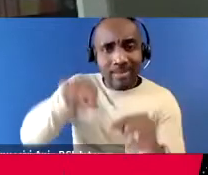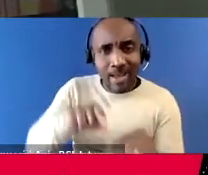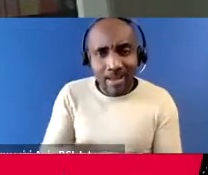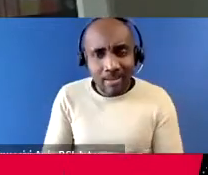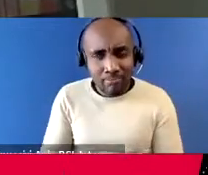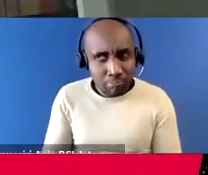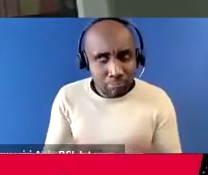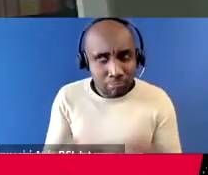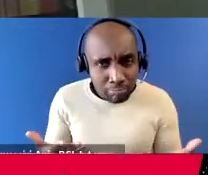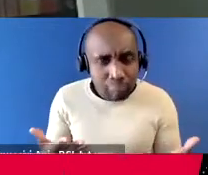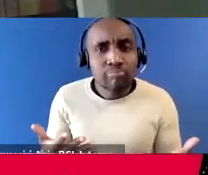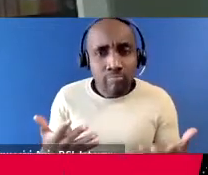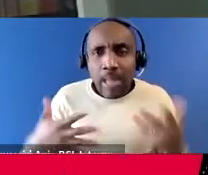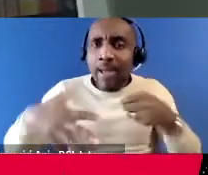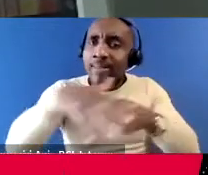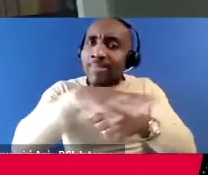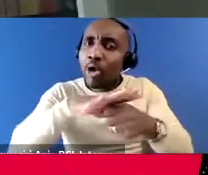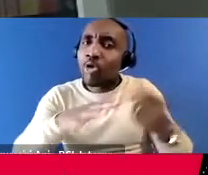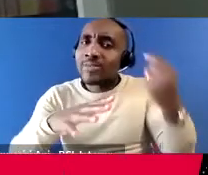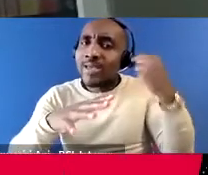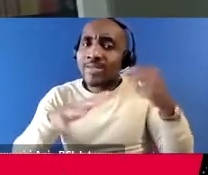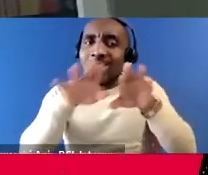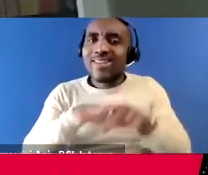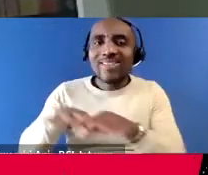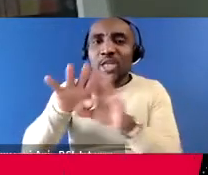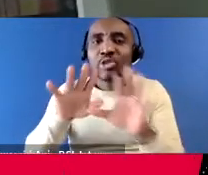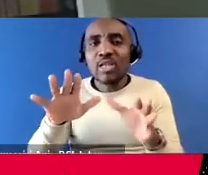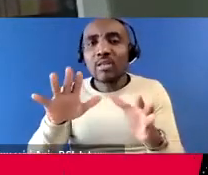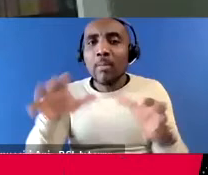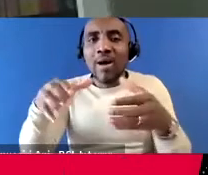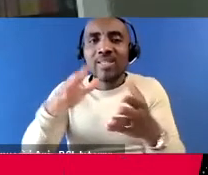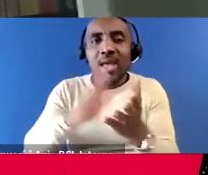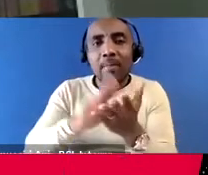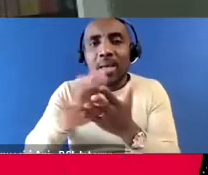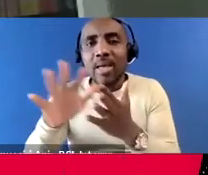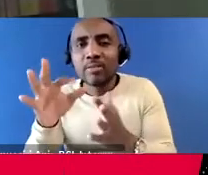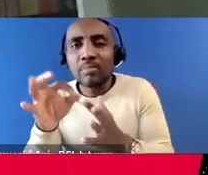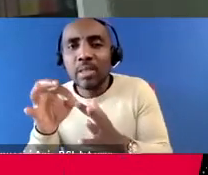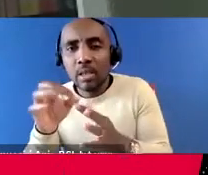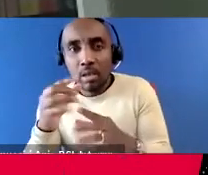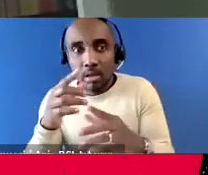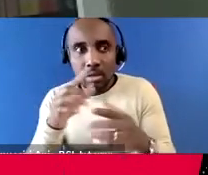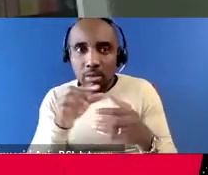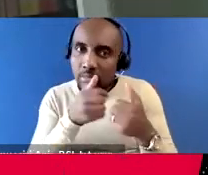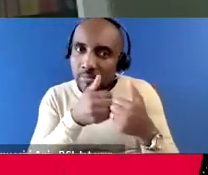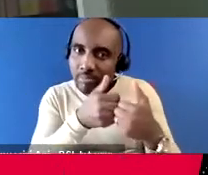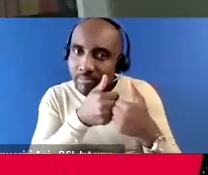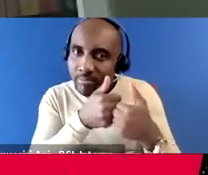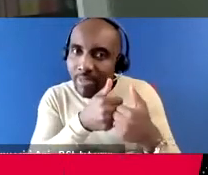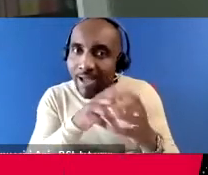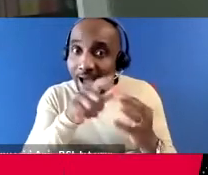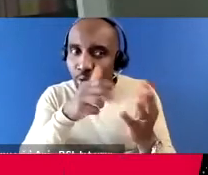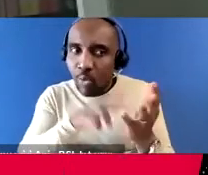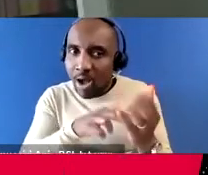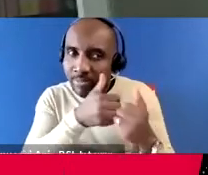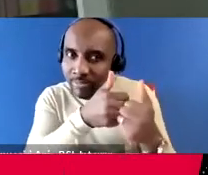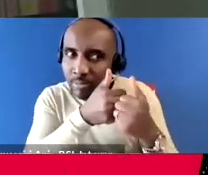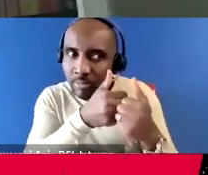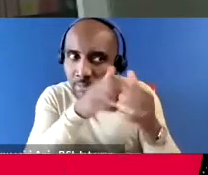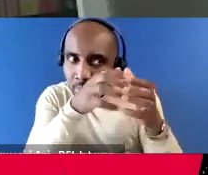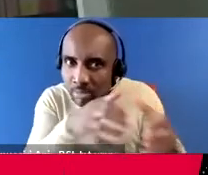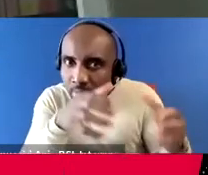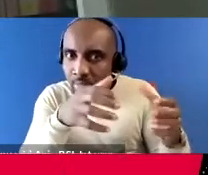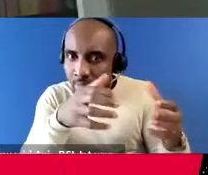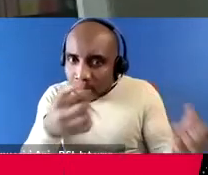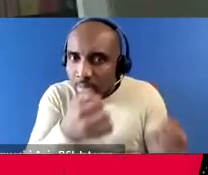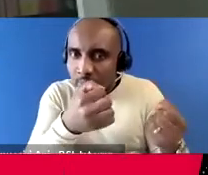And it was in this context that the Nationalist Party, MHP, began working with Erdogan as well to extend Erdogan's parties and start